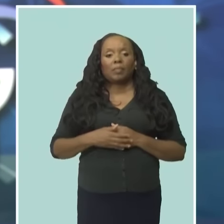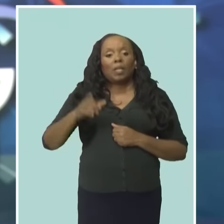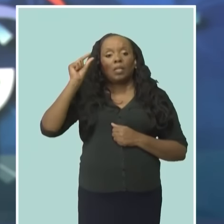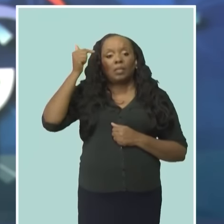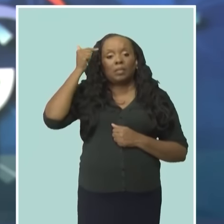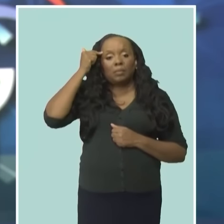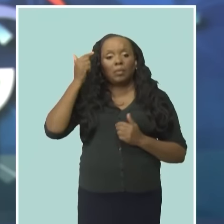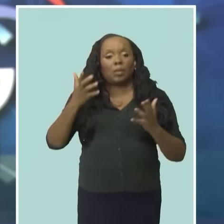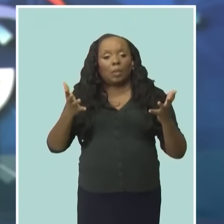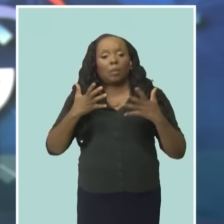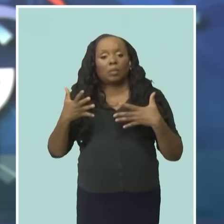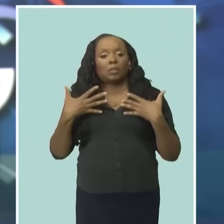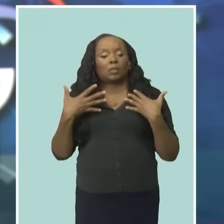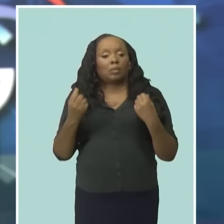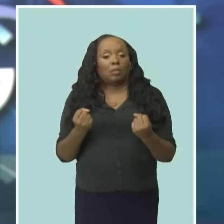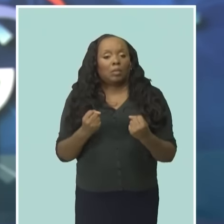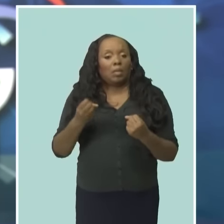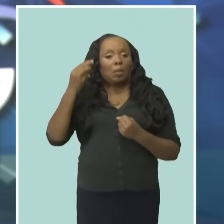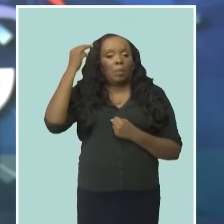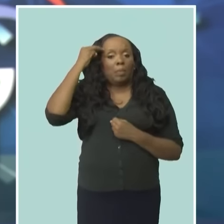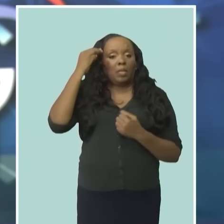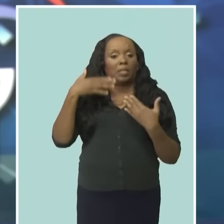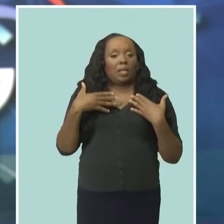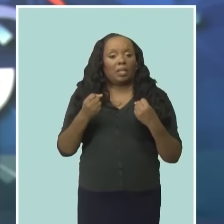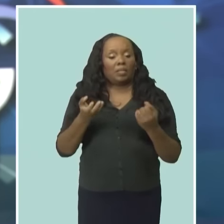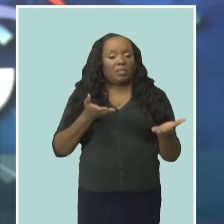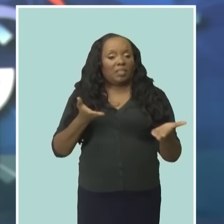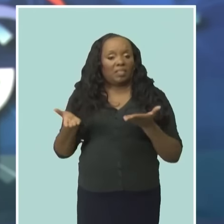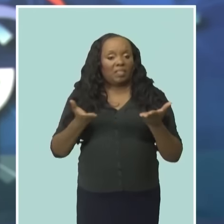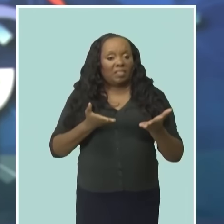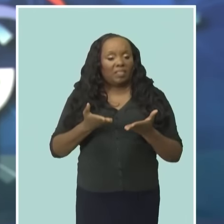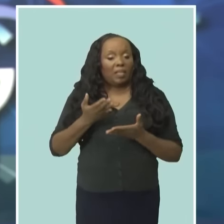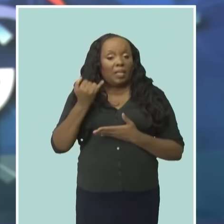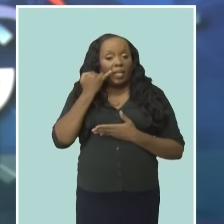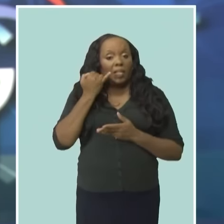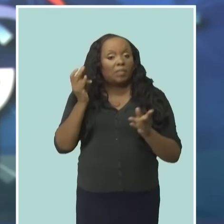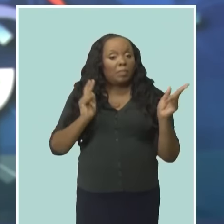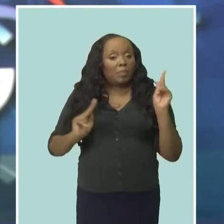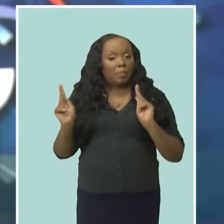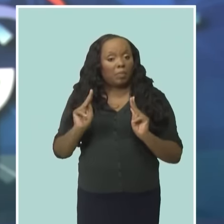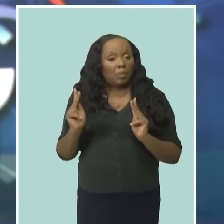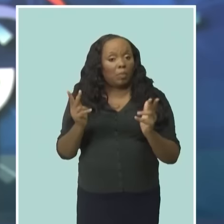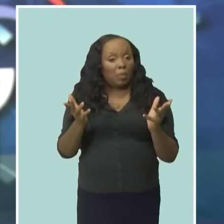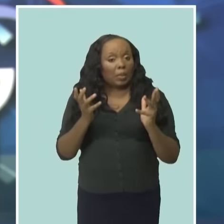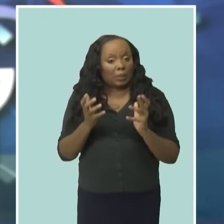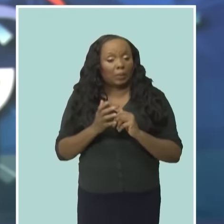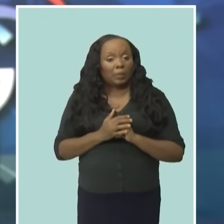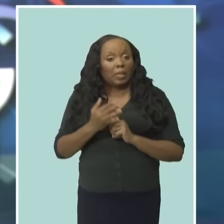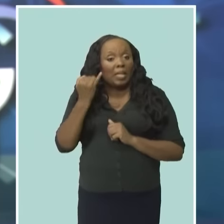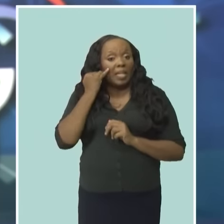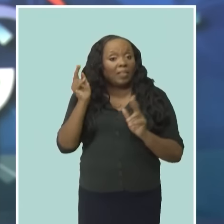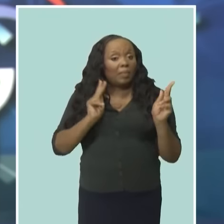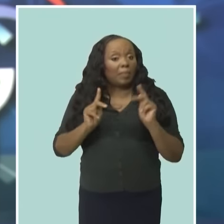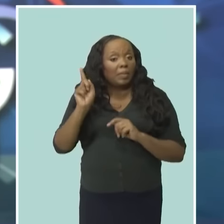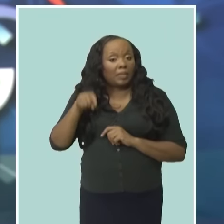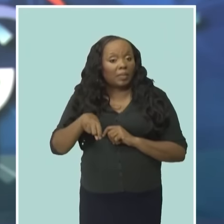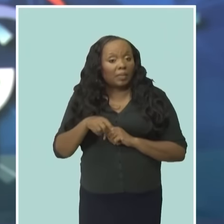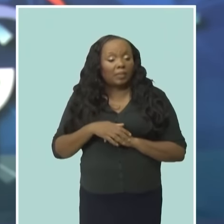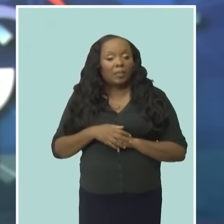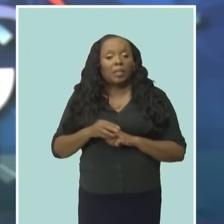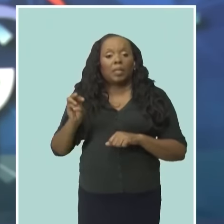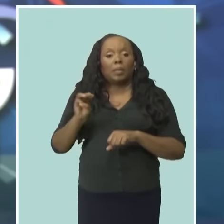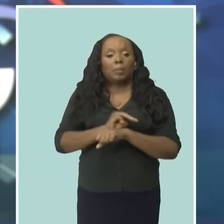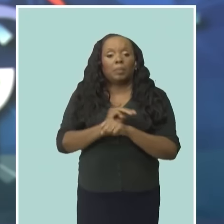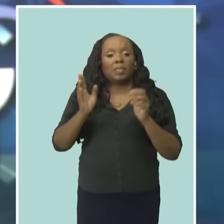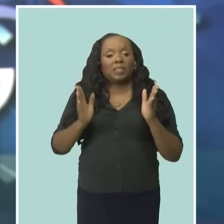Government is continuing its efforts to strengthen mental health services for those in need. That assurance comes from Minister of State in the Ministry of